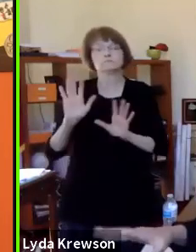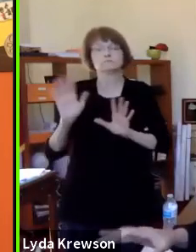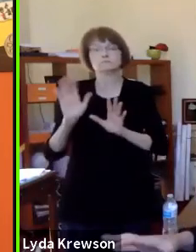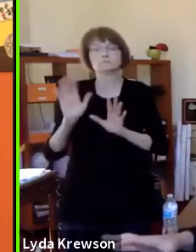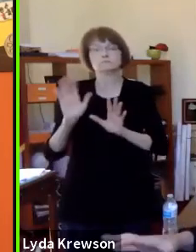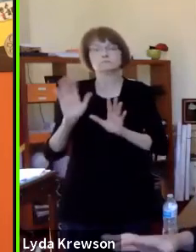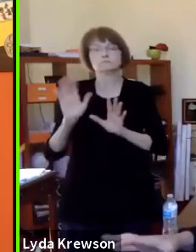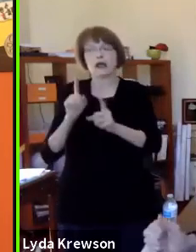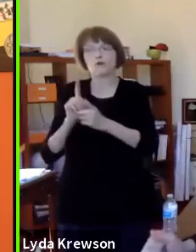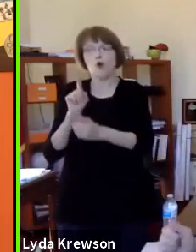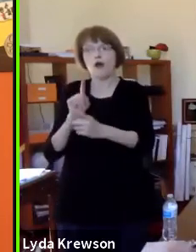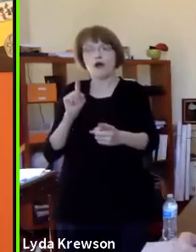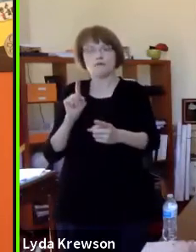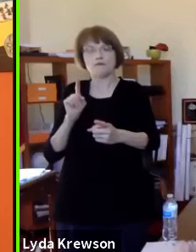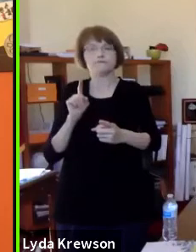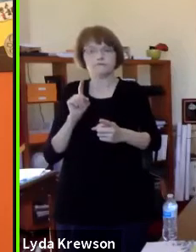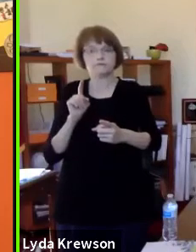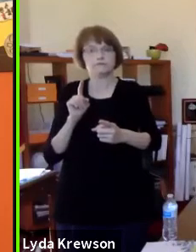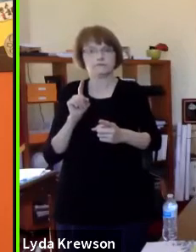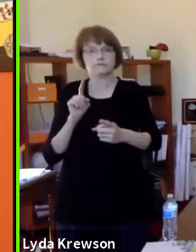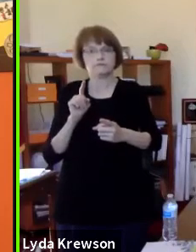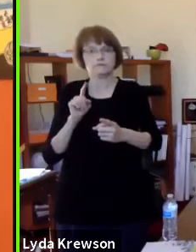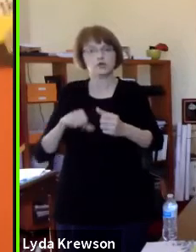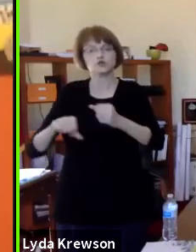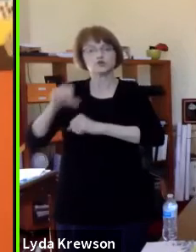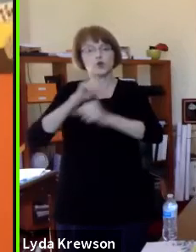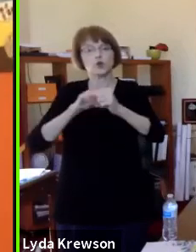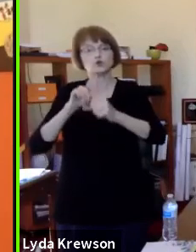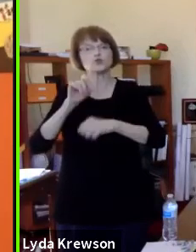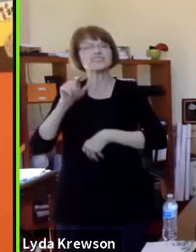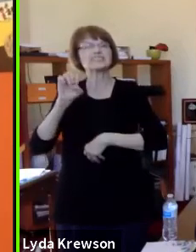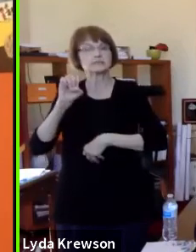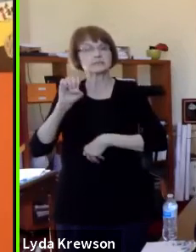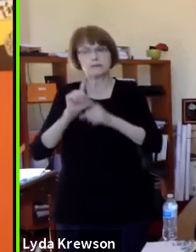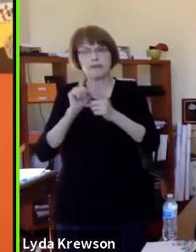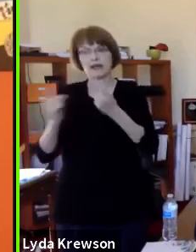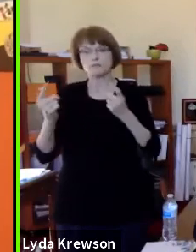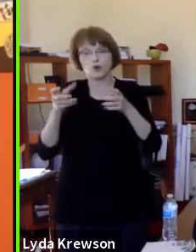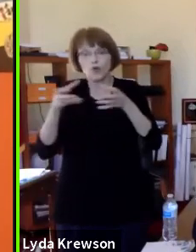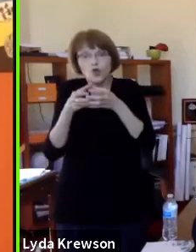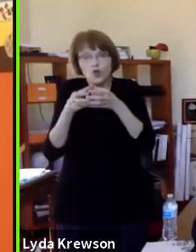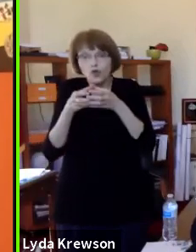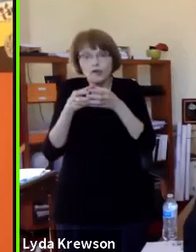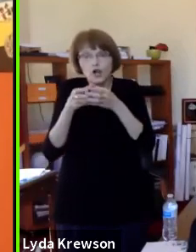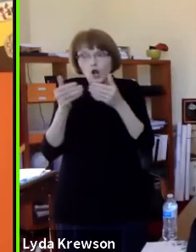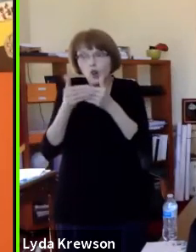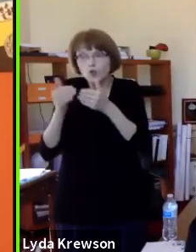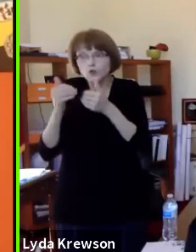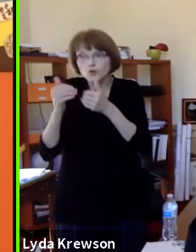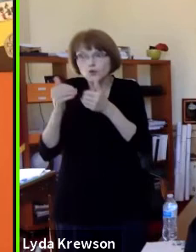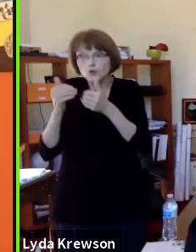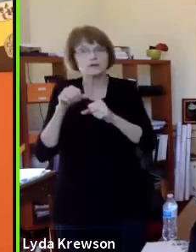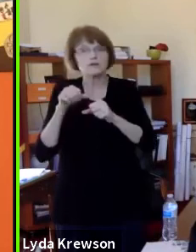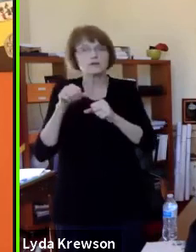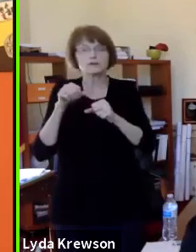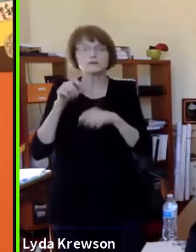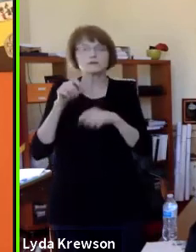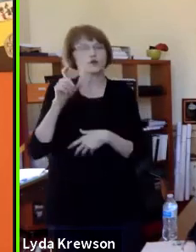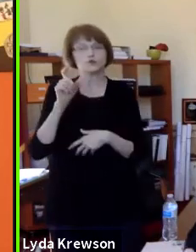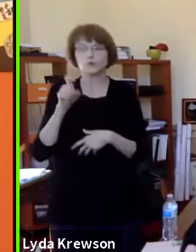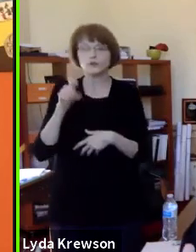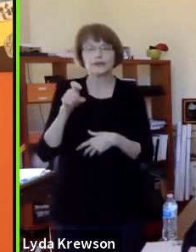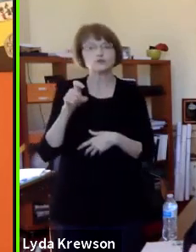back up, let's socially distance. I think, you know, you need to make a routine